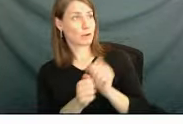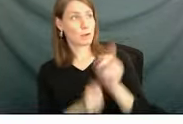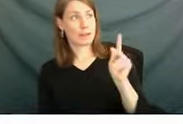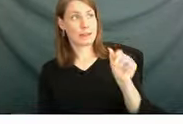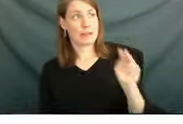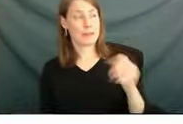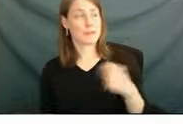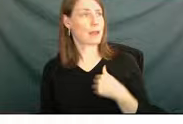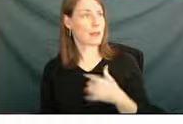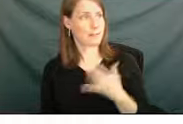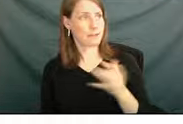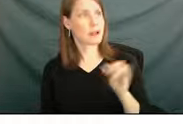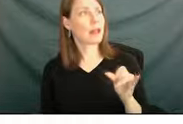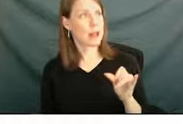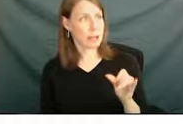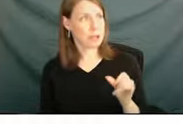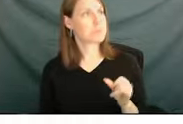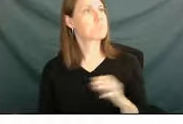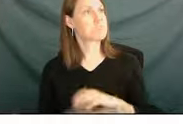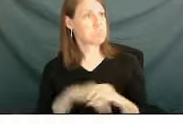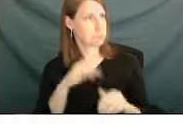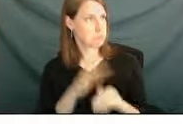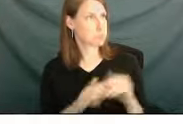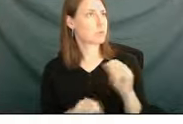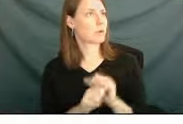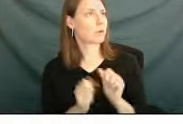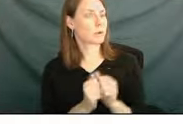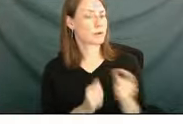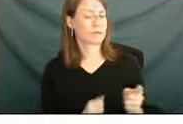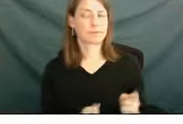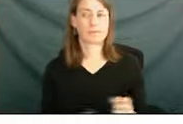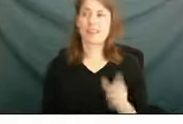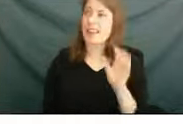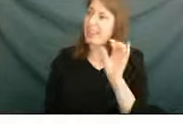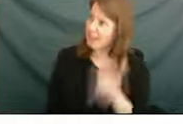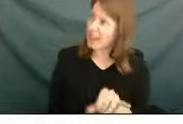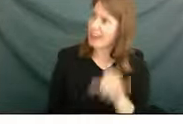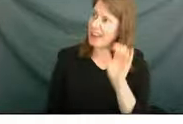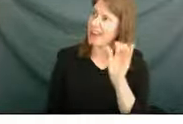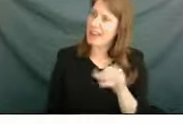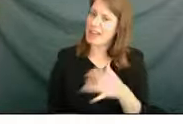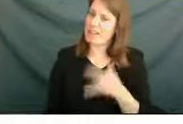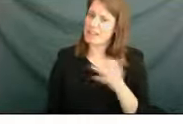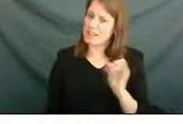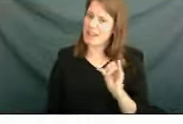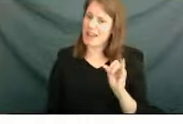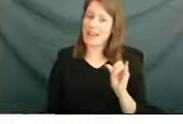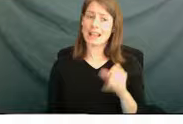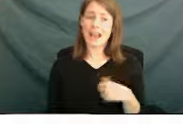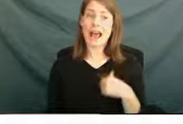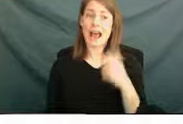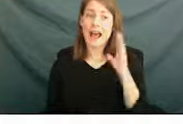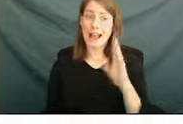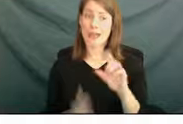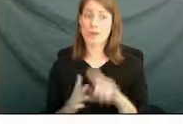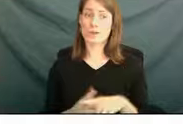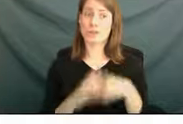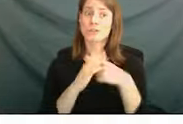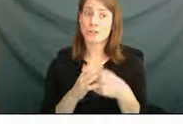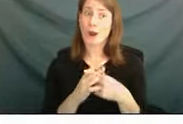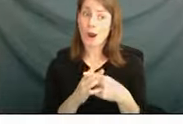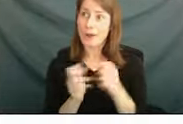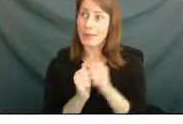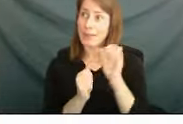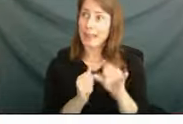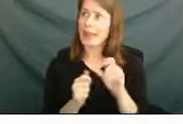else, where I'm going to go next. I will start off with that and then go, oh, look, there's the answer. Now, see you, bye, I'm gone. Yeah. And that's what